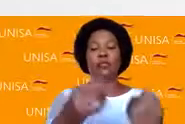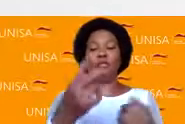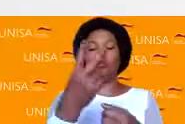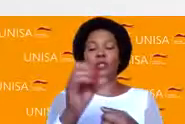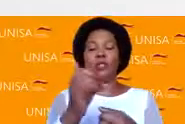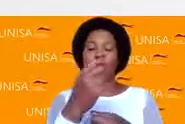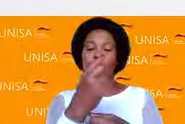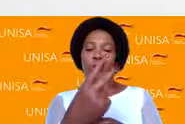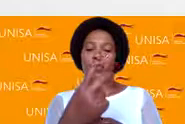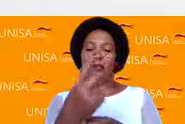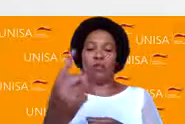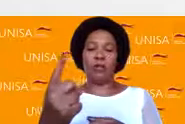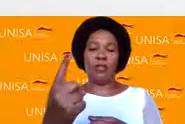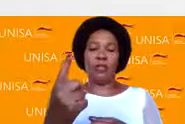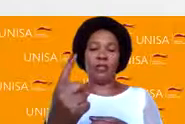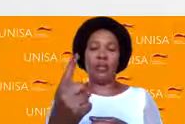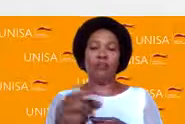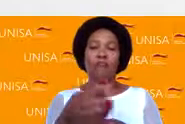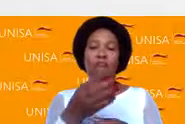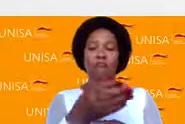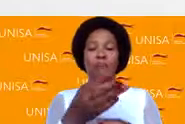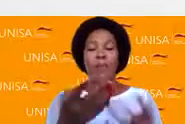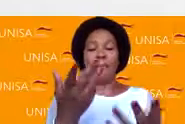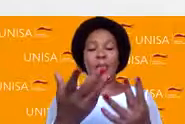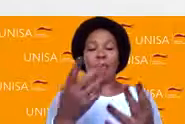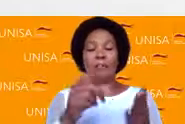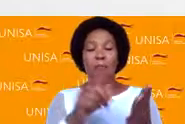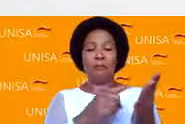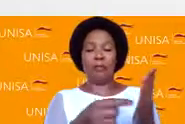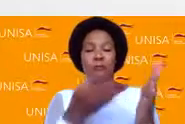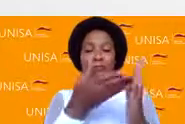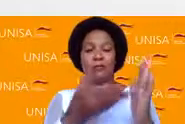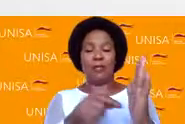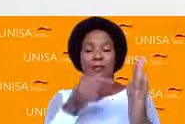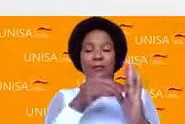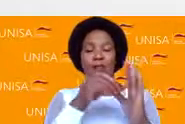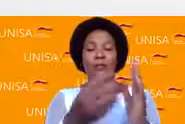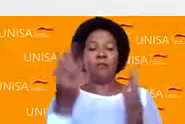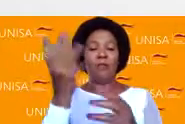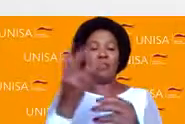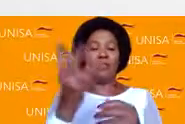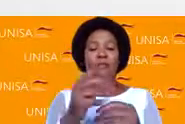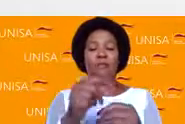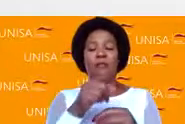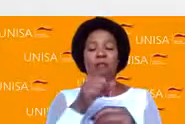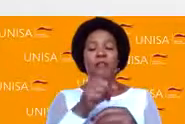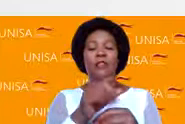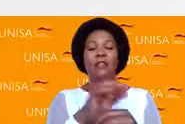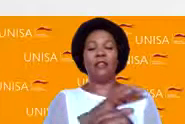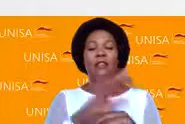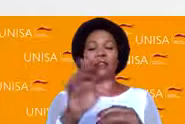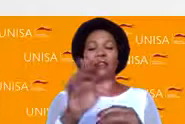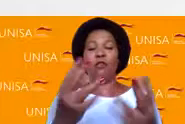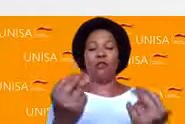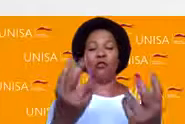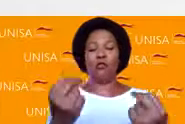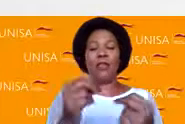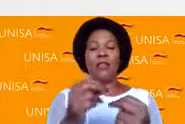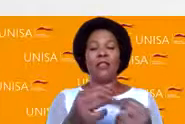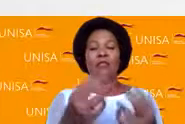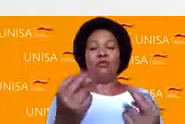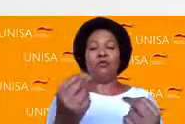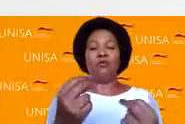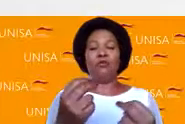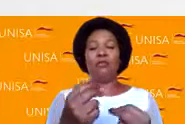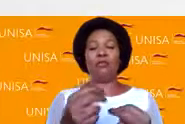see there's a mistake on the presentation here, so I'll just fix that later. This is not the new one. The new one is myModules 2022,